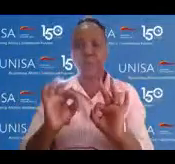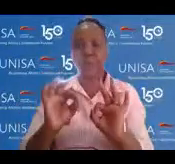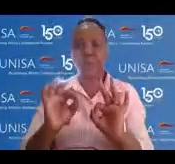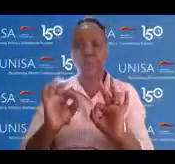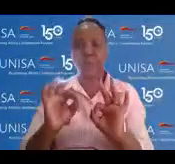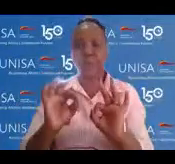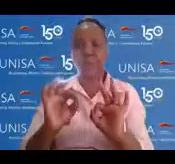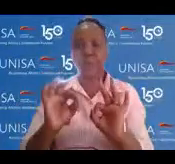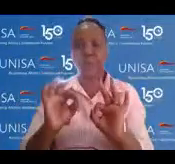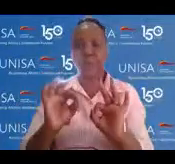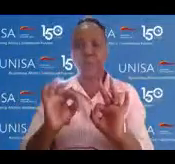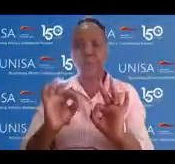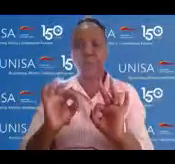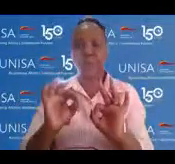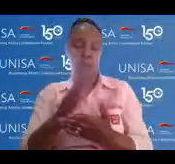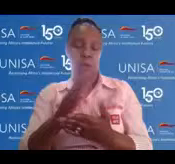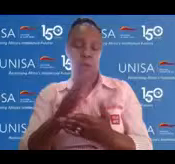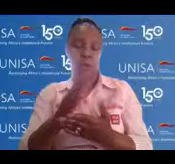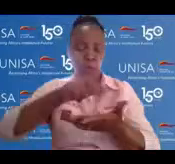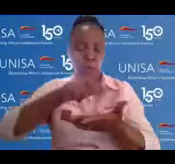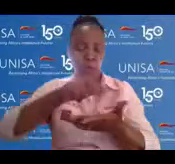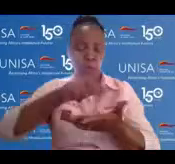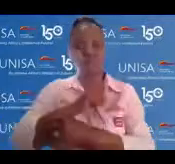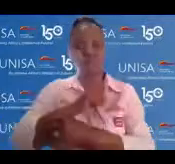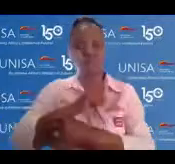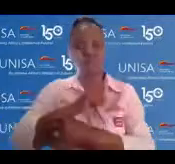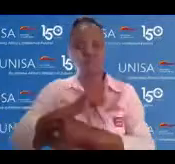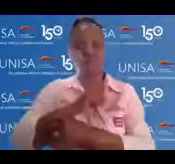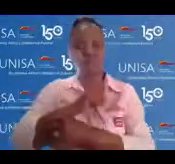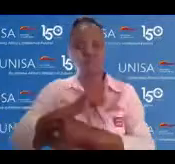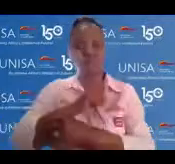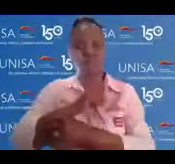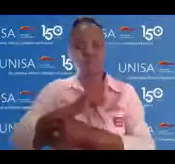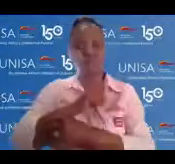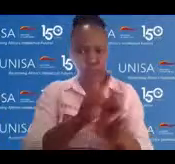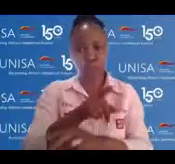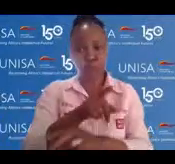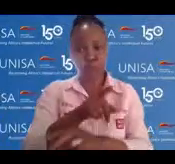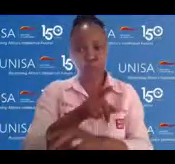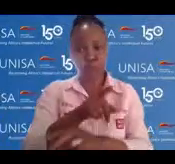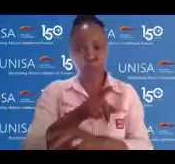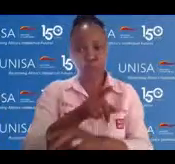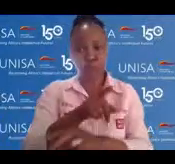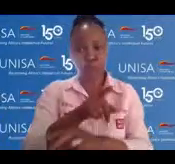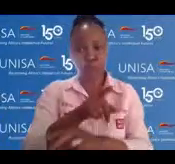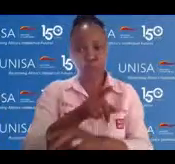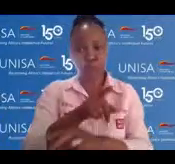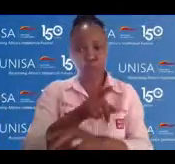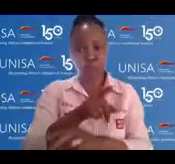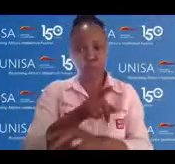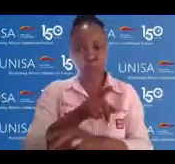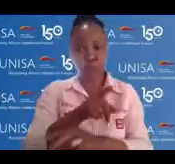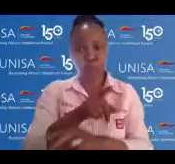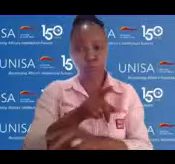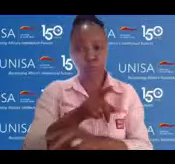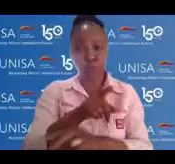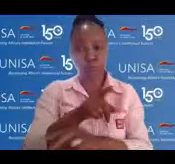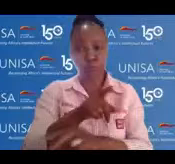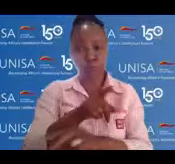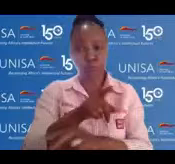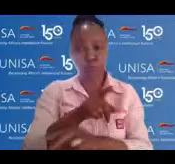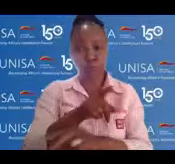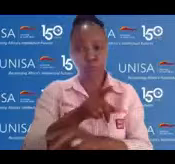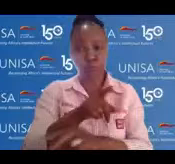apps that we're using for exams, they have to respond to you maybe by a form of a beep or something. If your speakers are